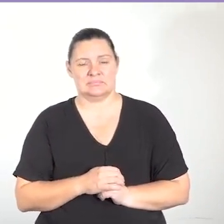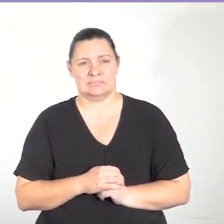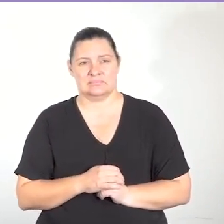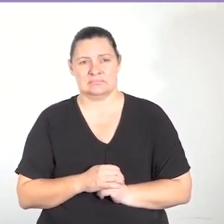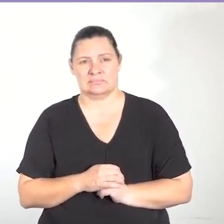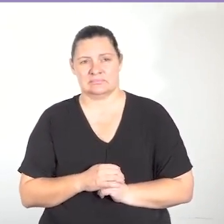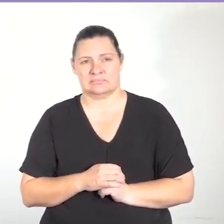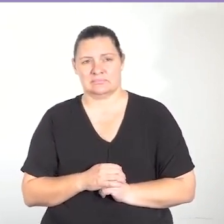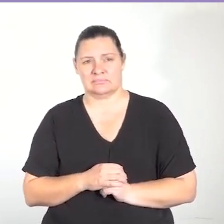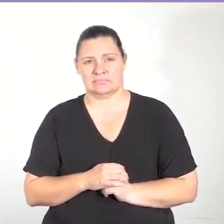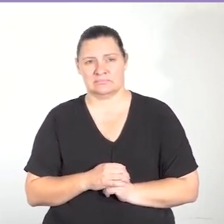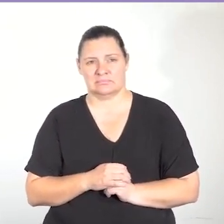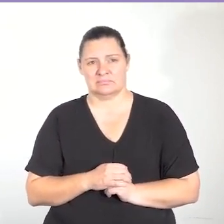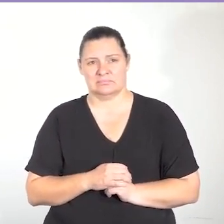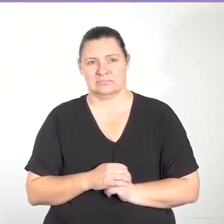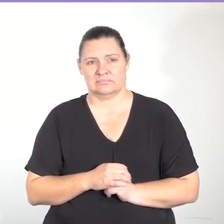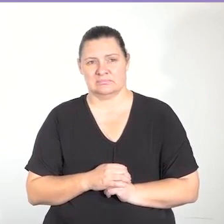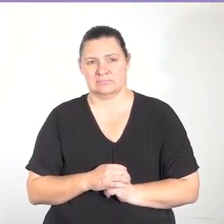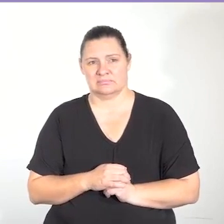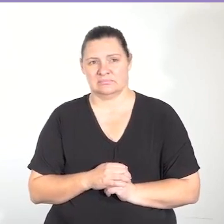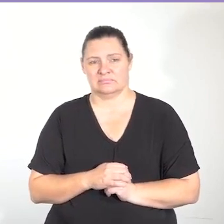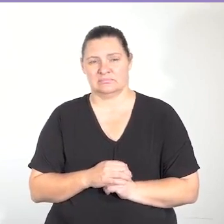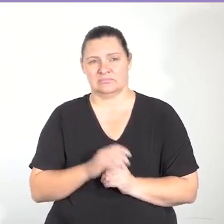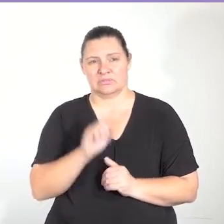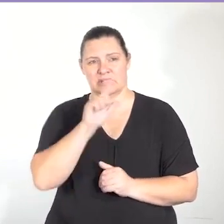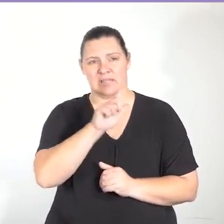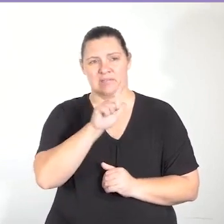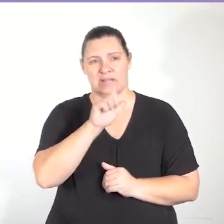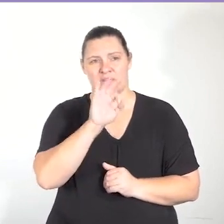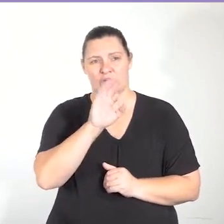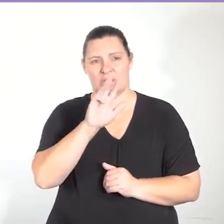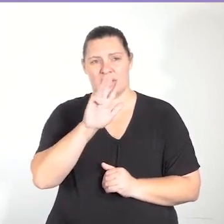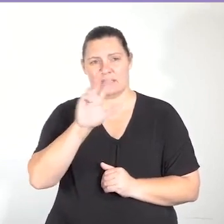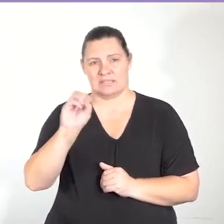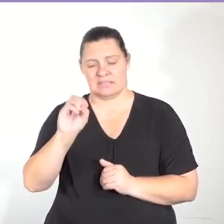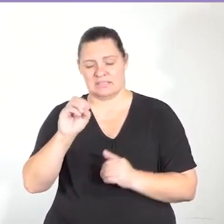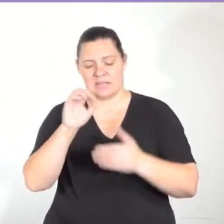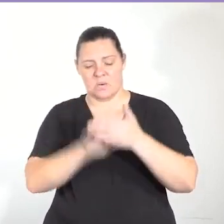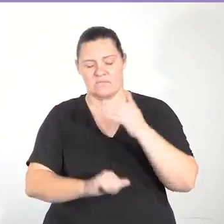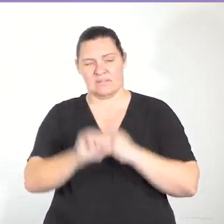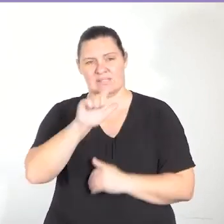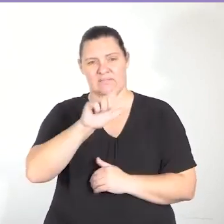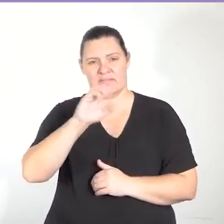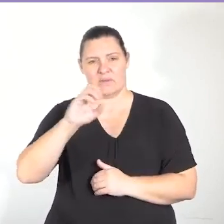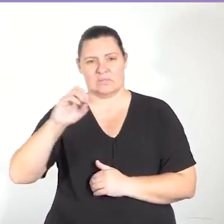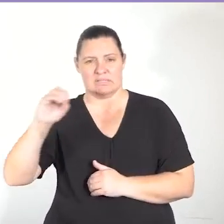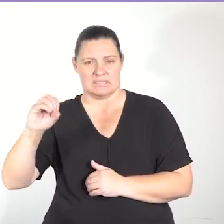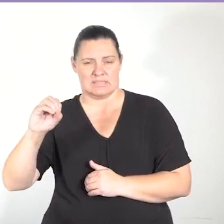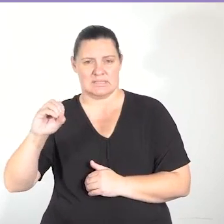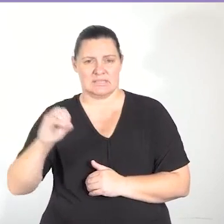columns. Then we have 7,390 minus 7,000, which gives us